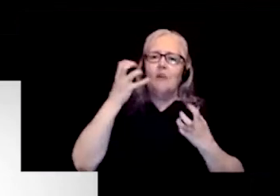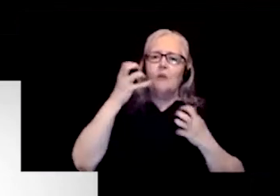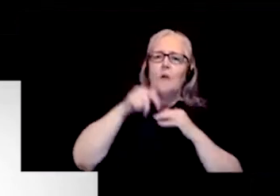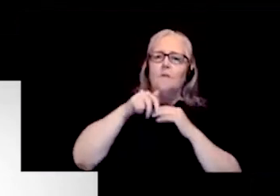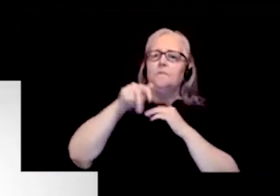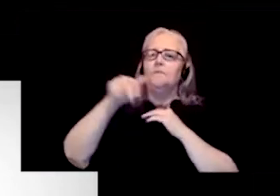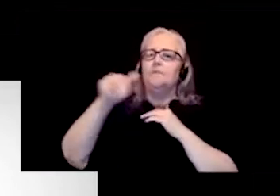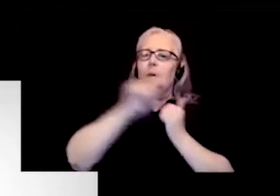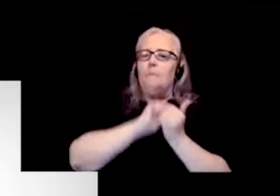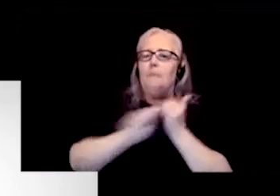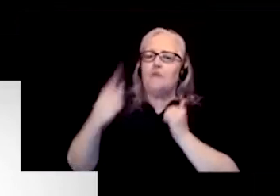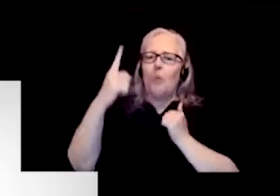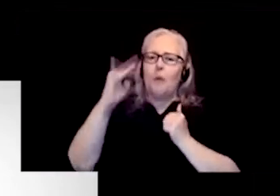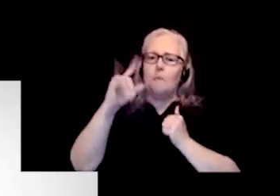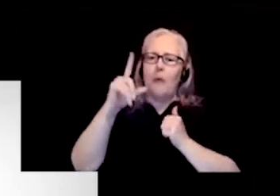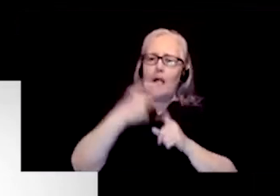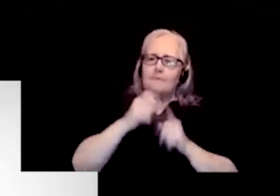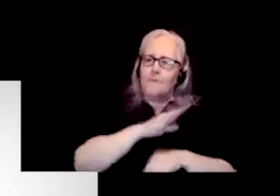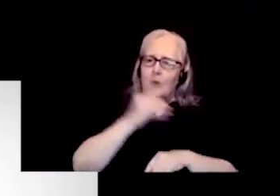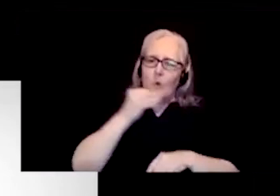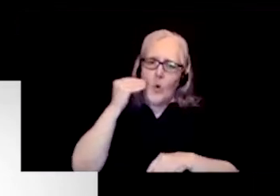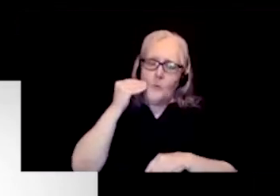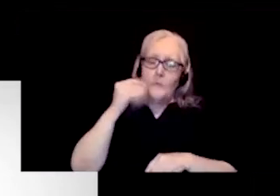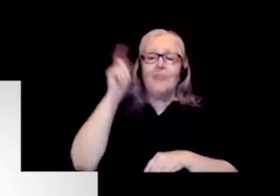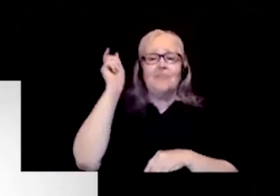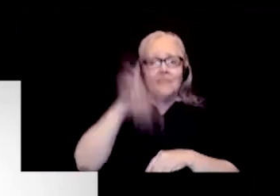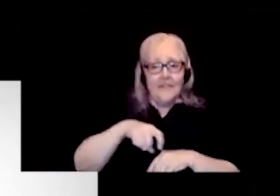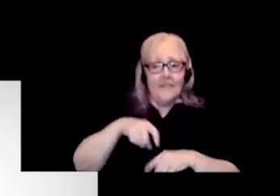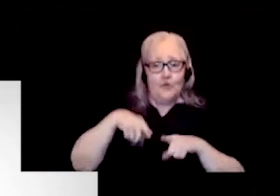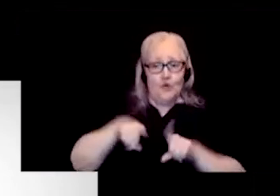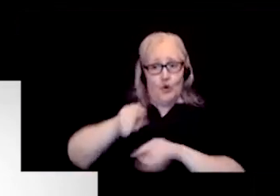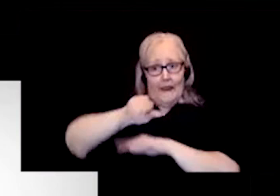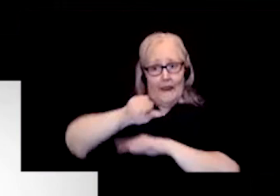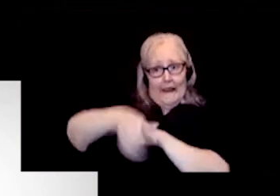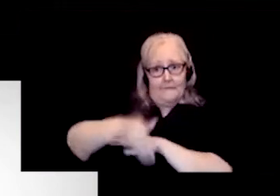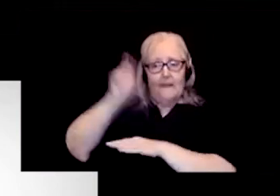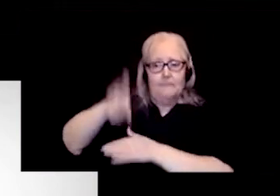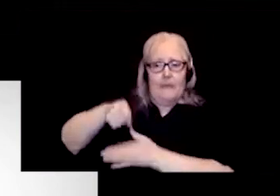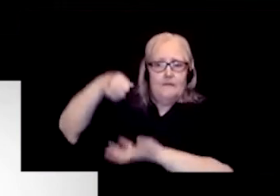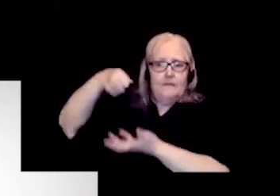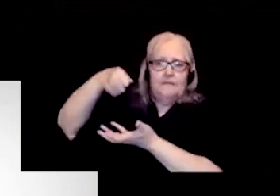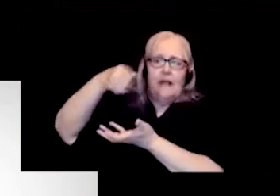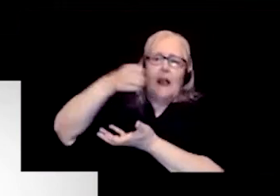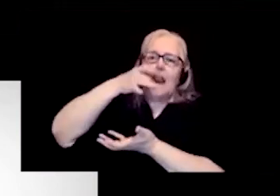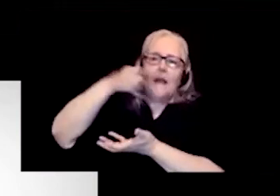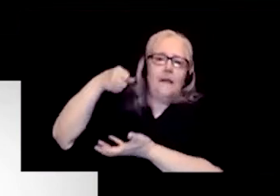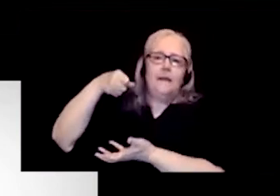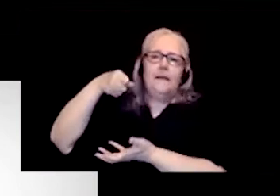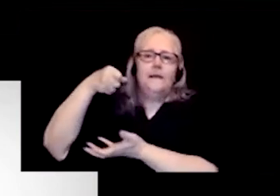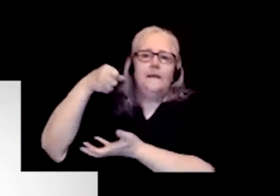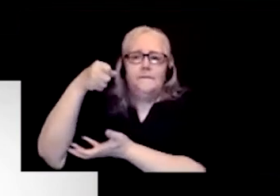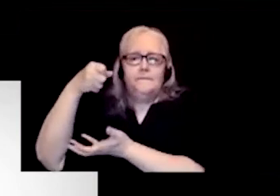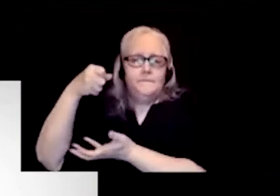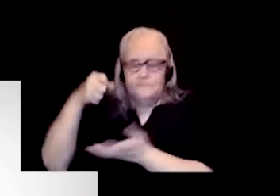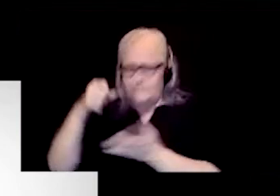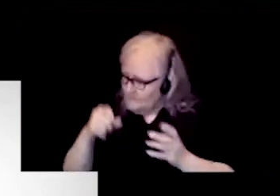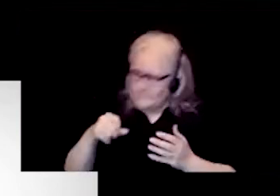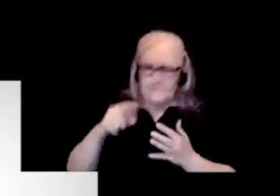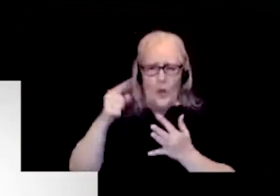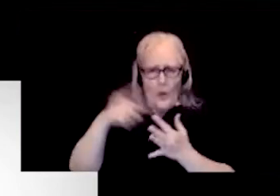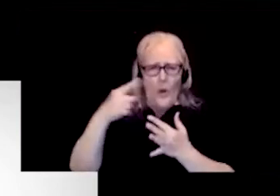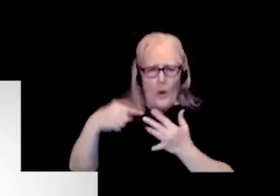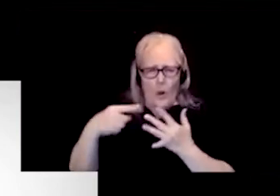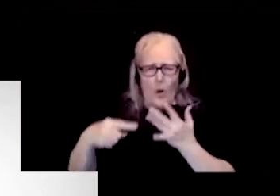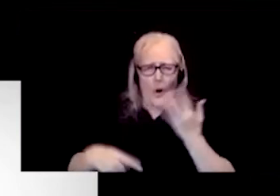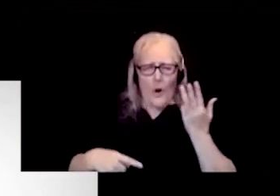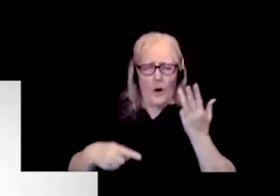They had to carry lanterns at night if they dared venture out. All of these were political